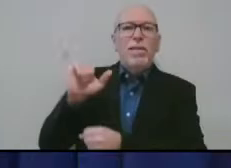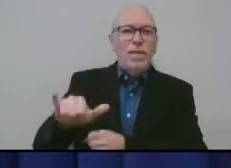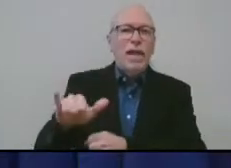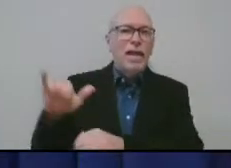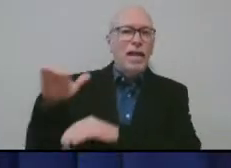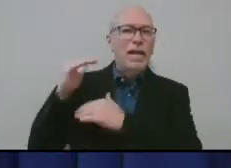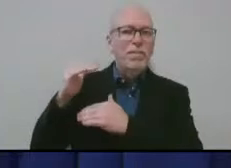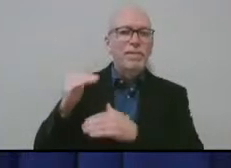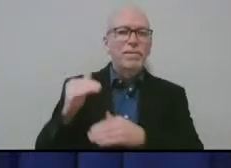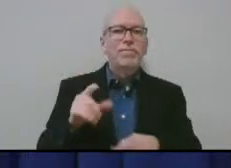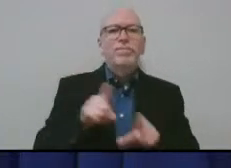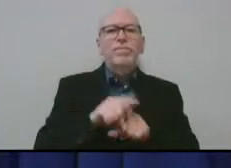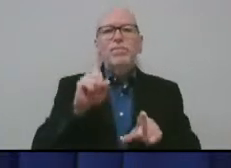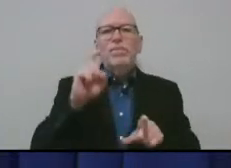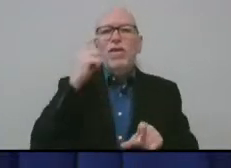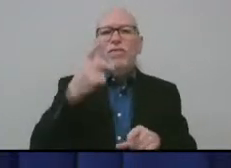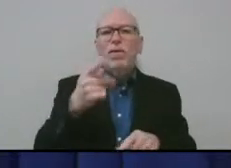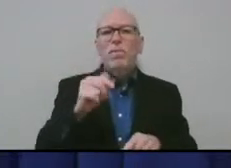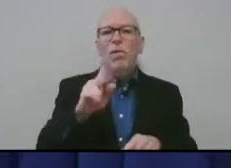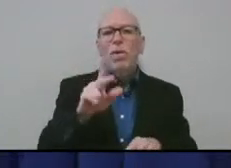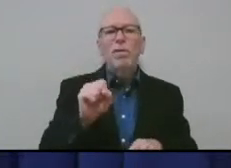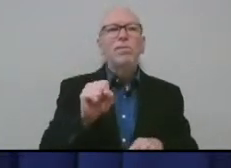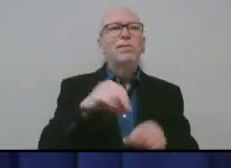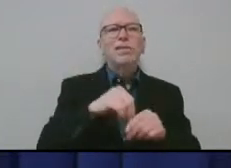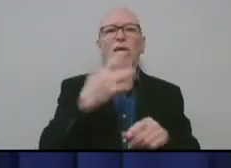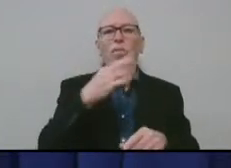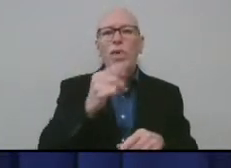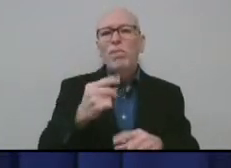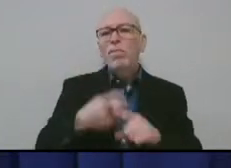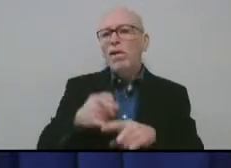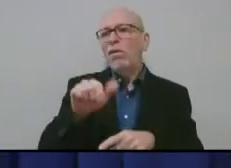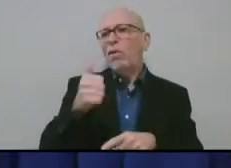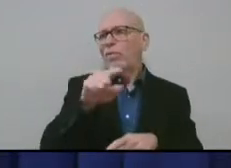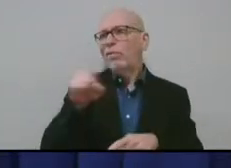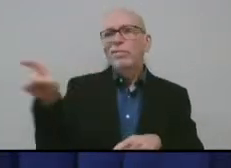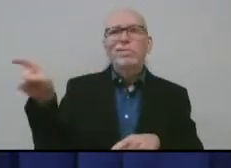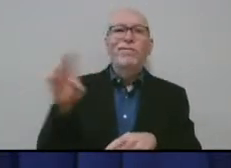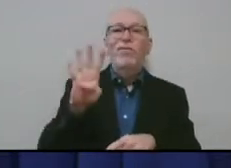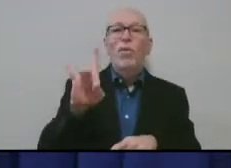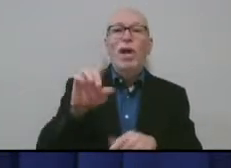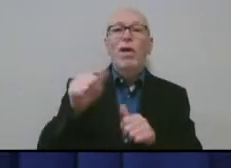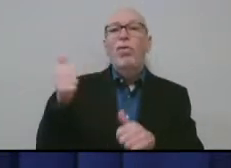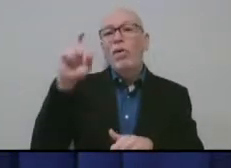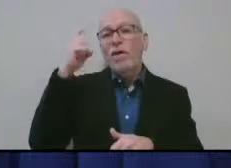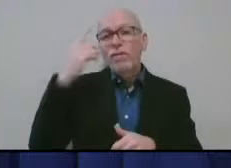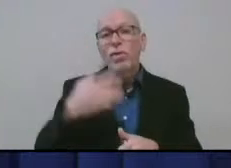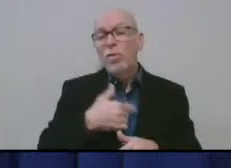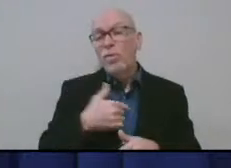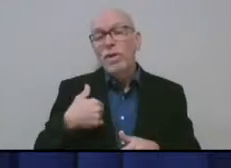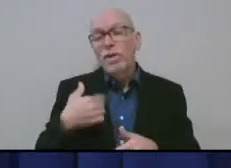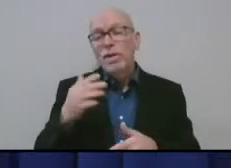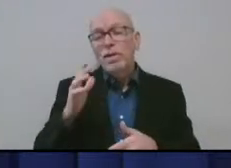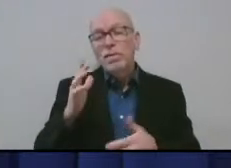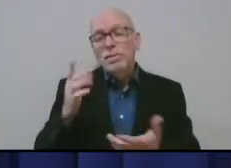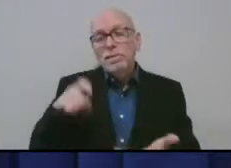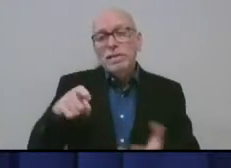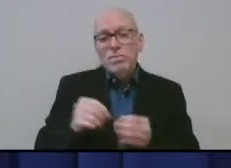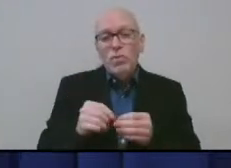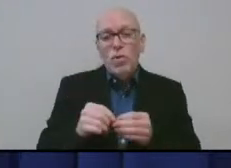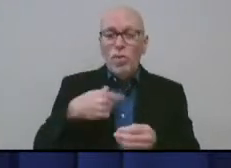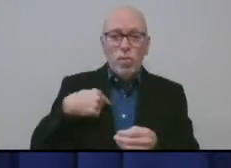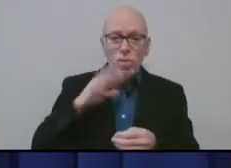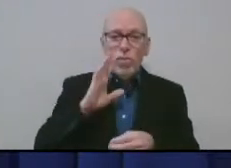and 48 other governors, we need more. And we'll put it to good use, and we'll get out of this swiftly and